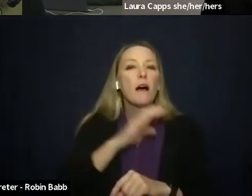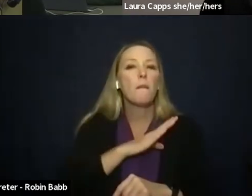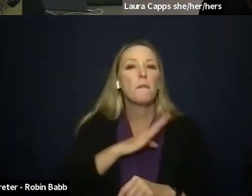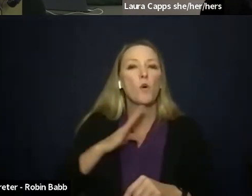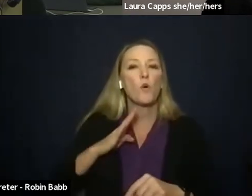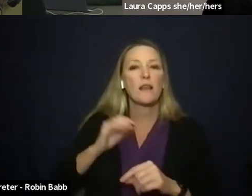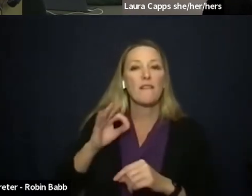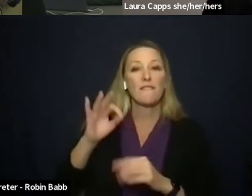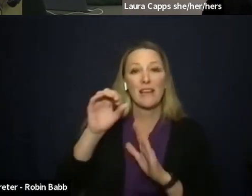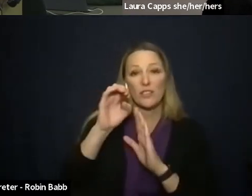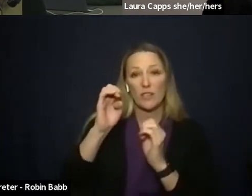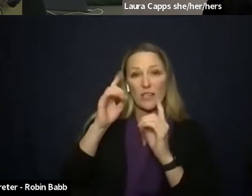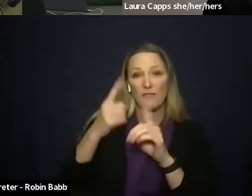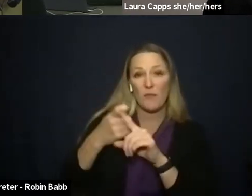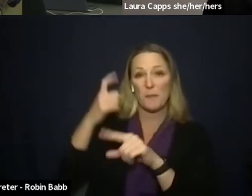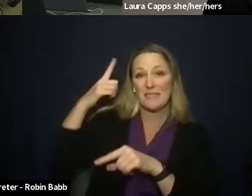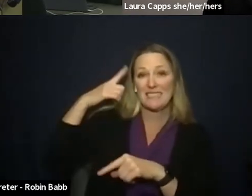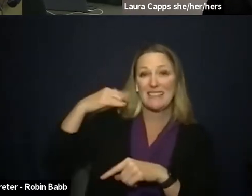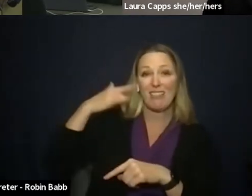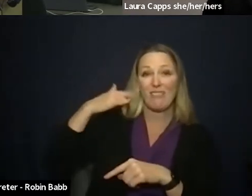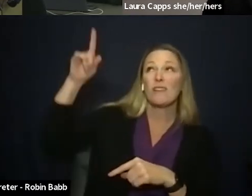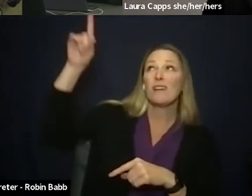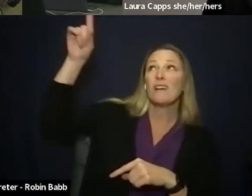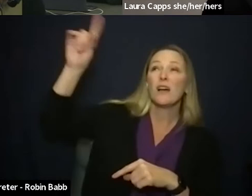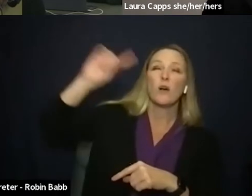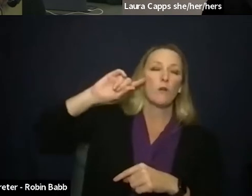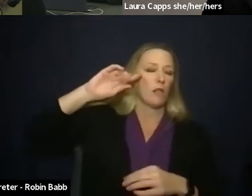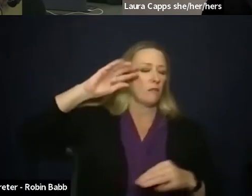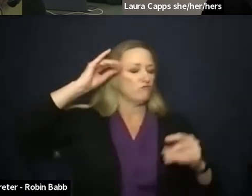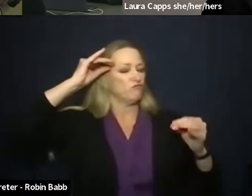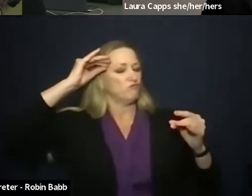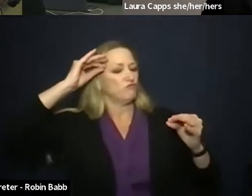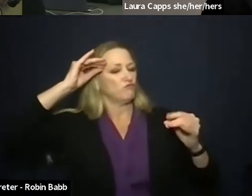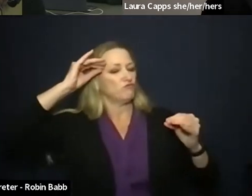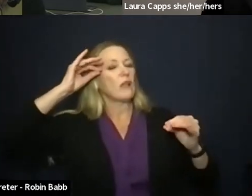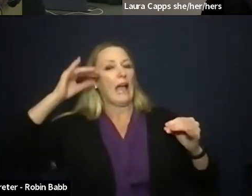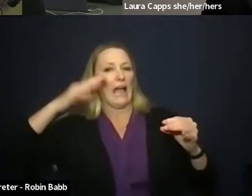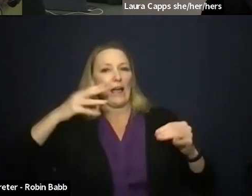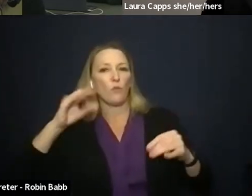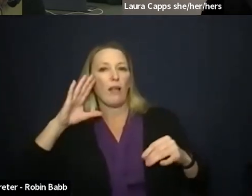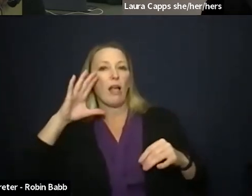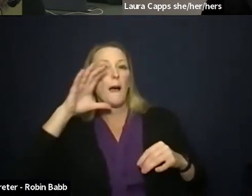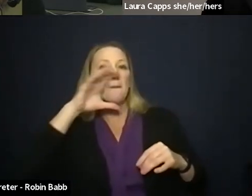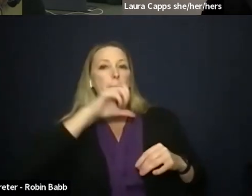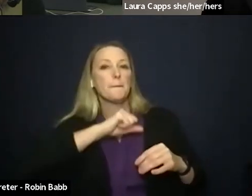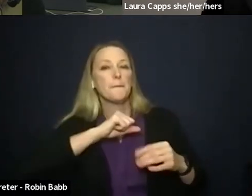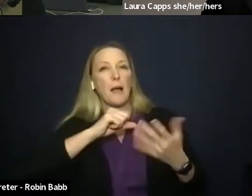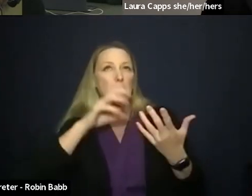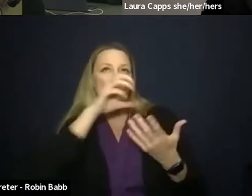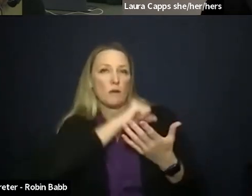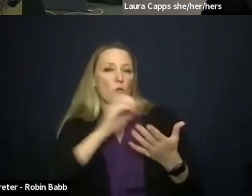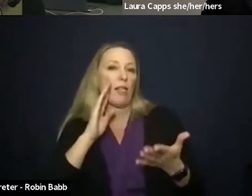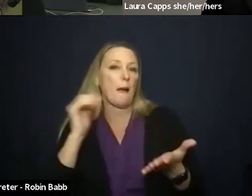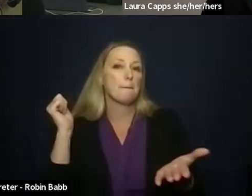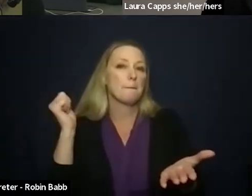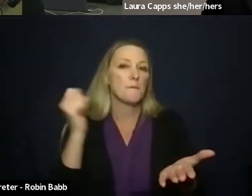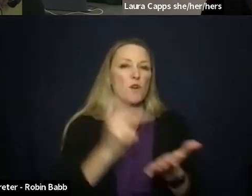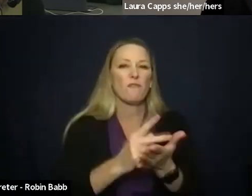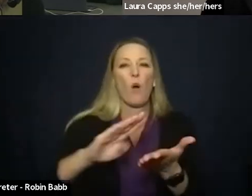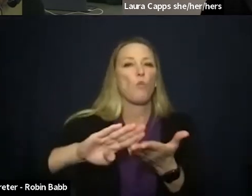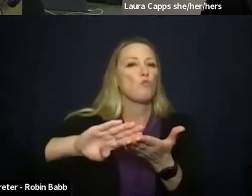consider and most likely will approve a waiver of any election